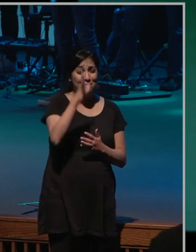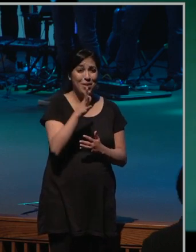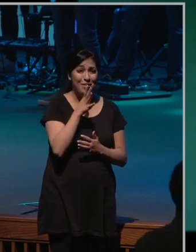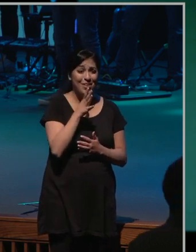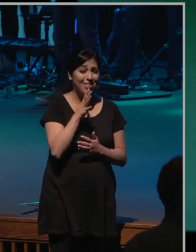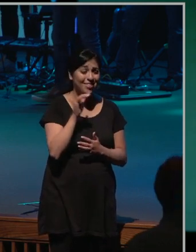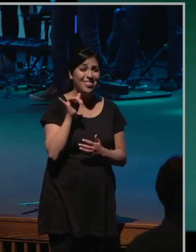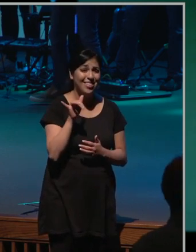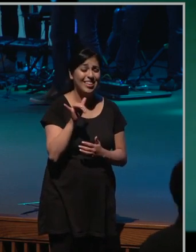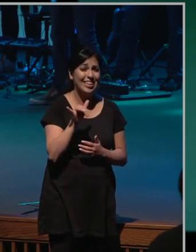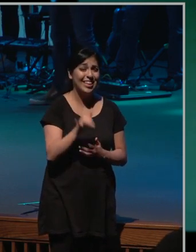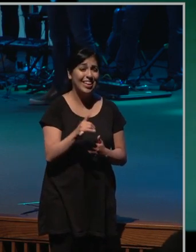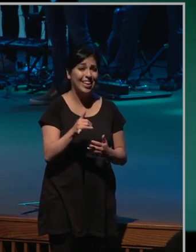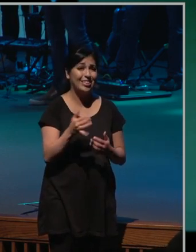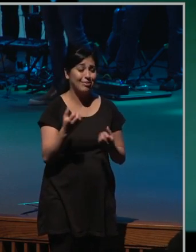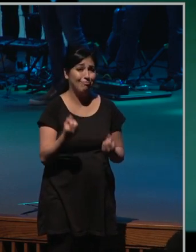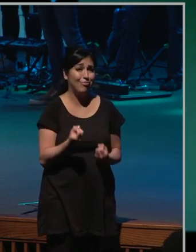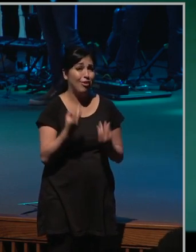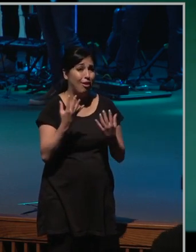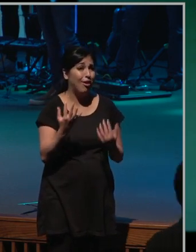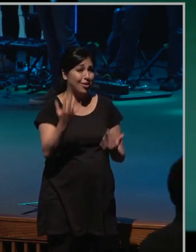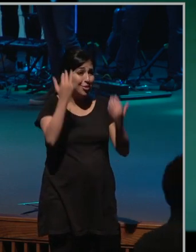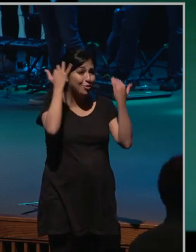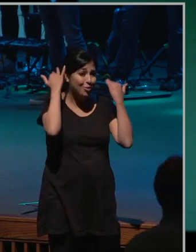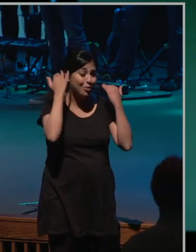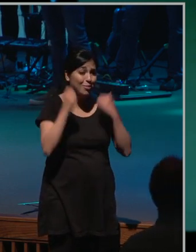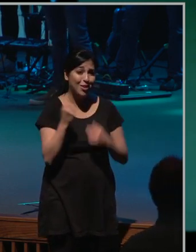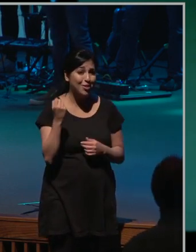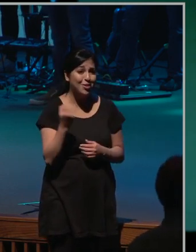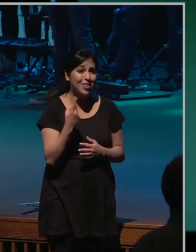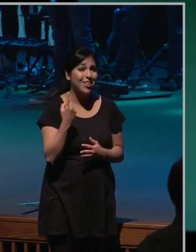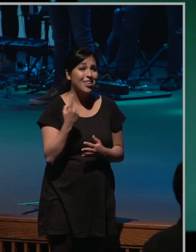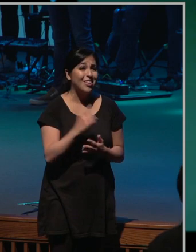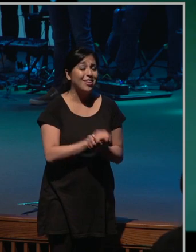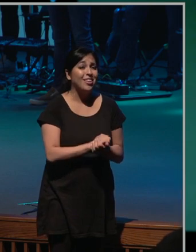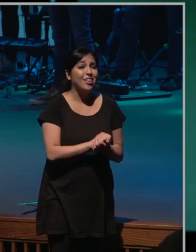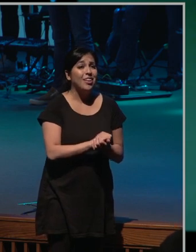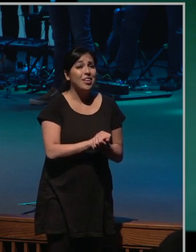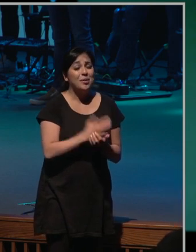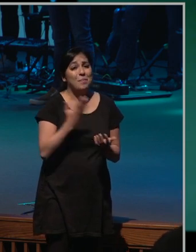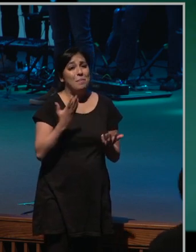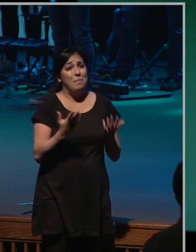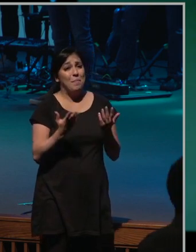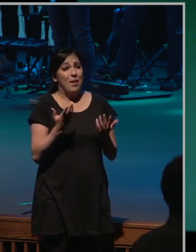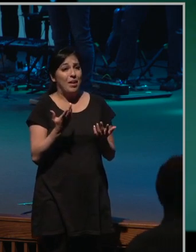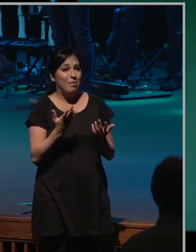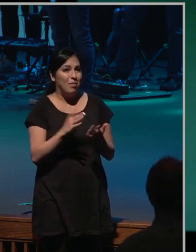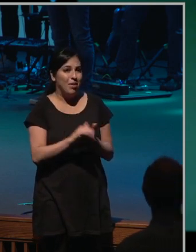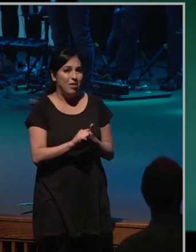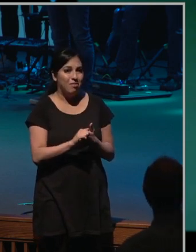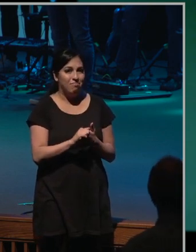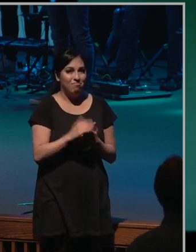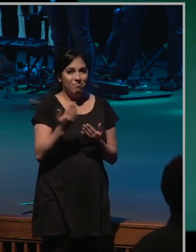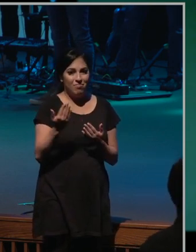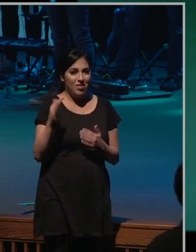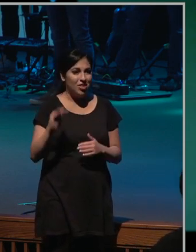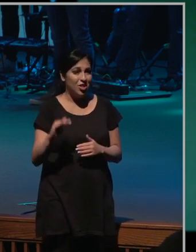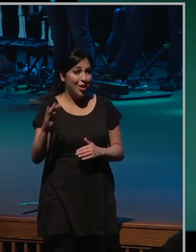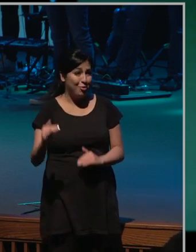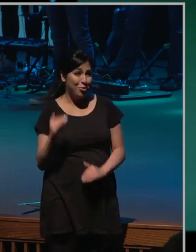along in life, maybe long past a child growing up and leaving the home. Maybe as a